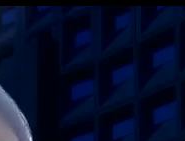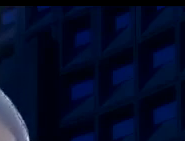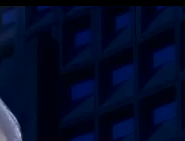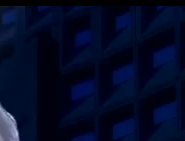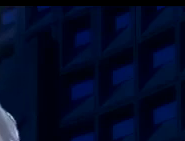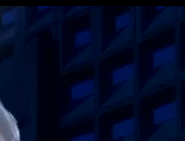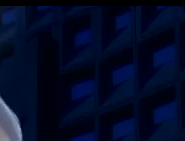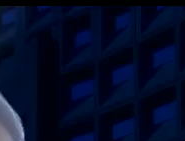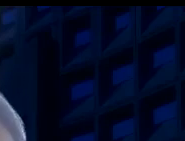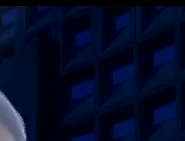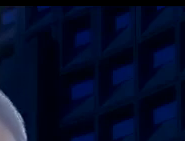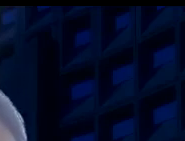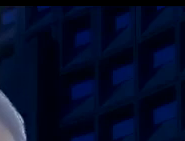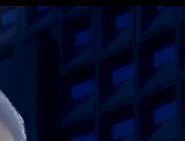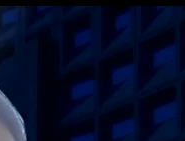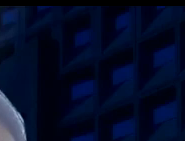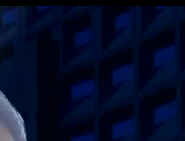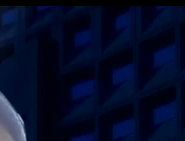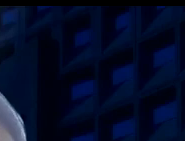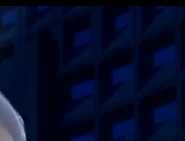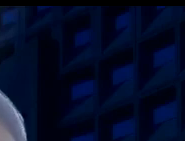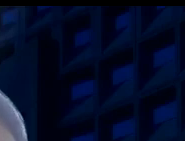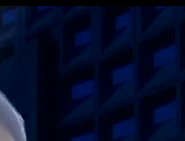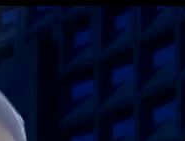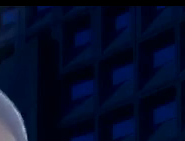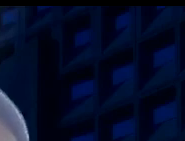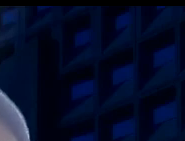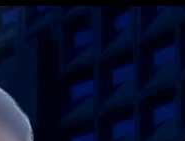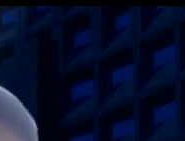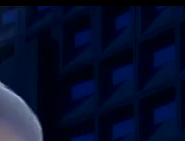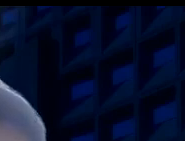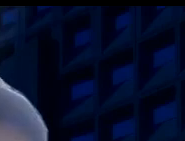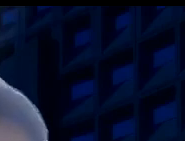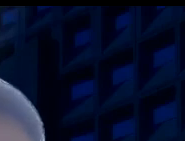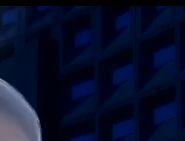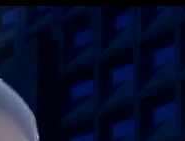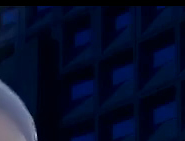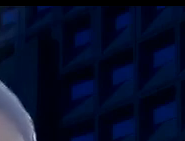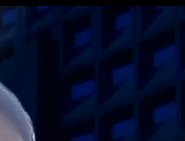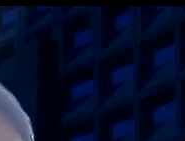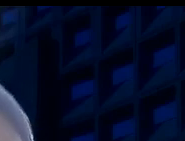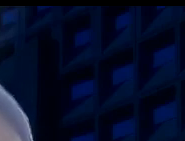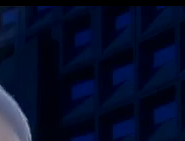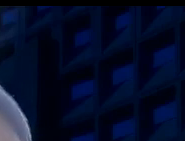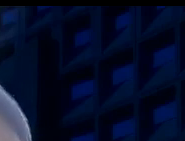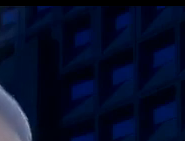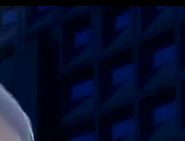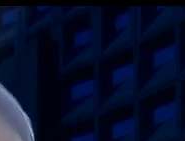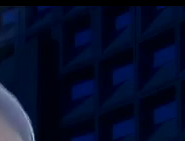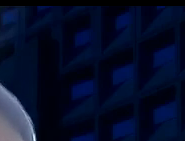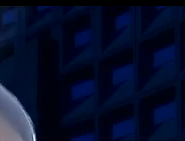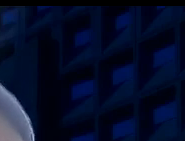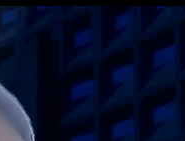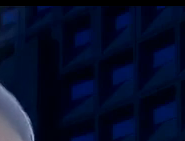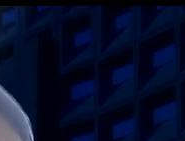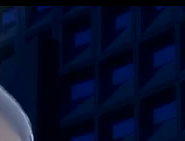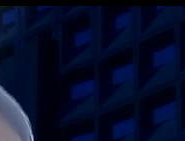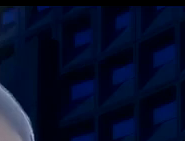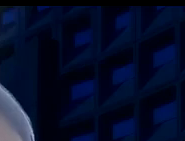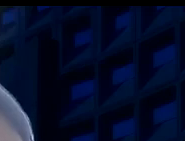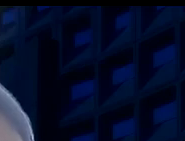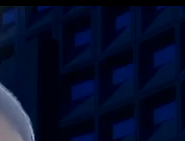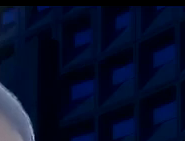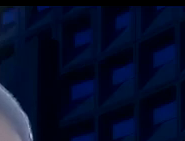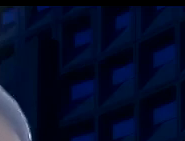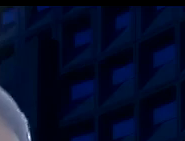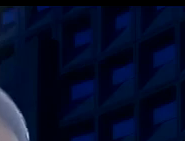acceptable. But it's important to enter that process, as Megan said, the interactive process to consider what can we do to support